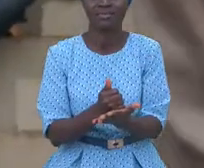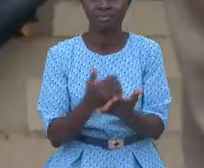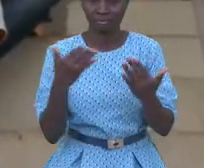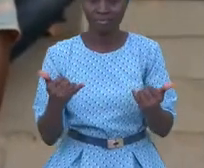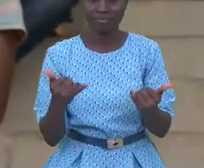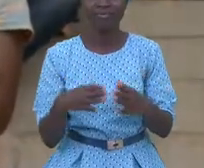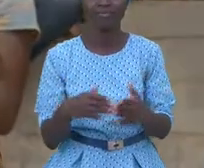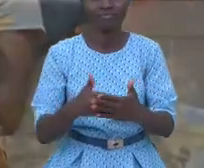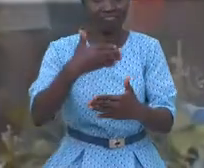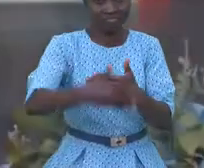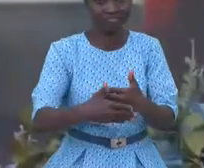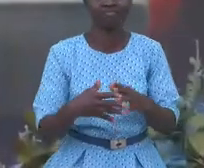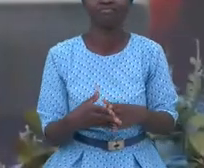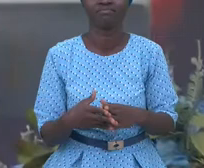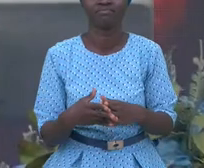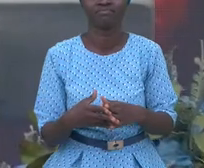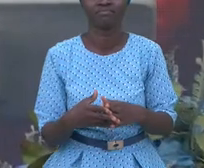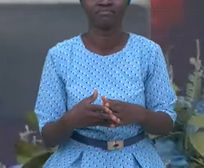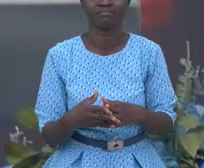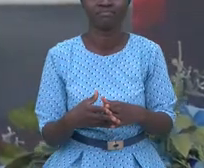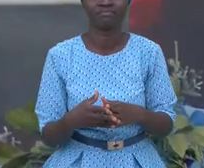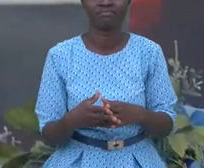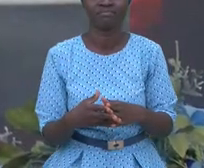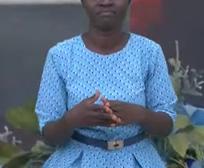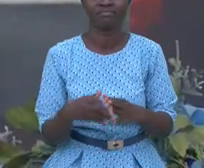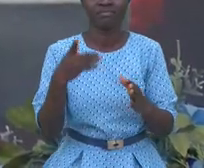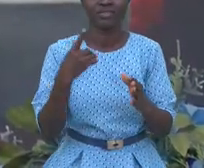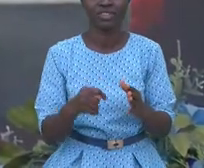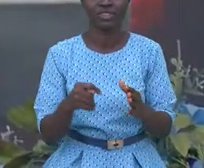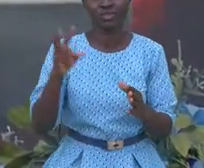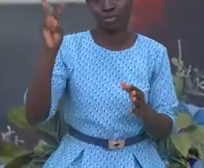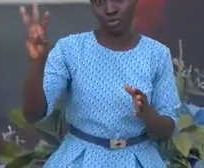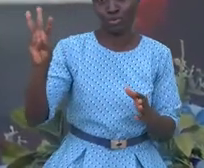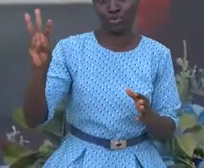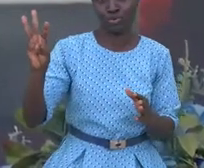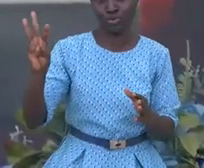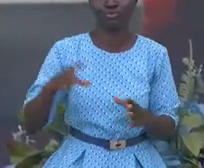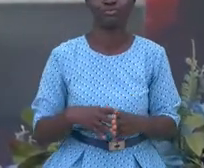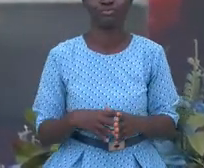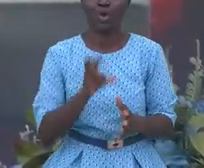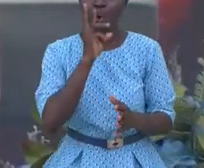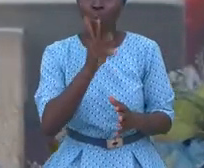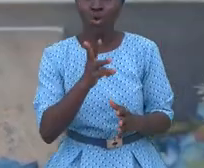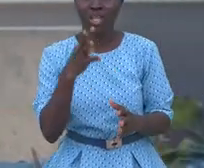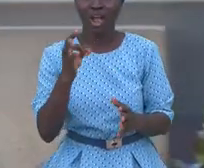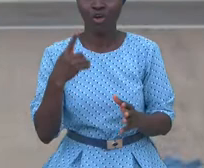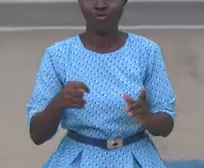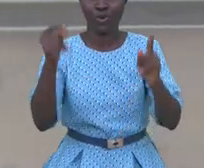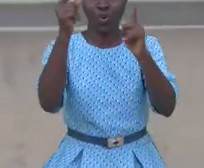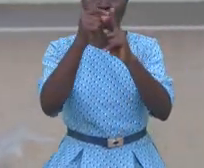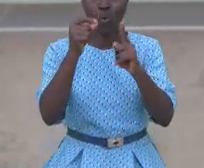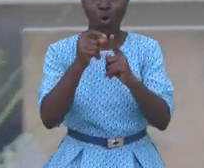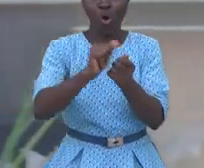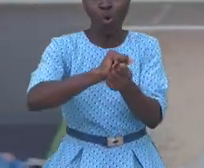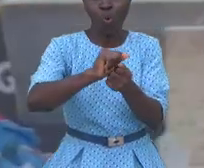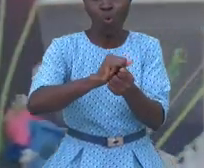the next one now. It's W. It's the water of the word washing